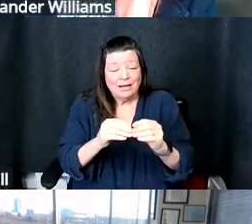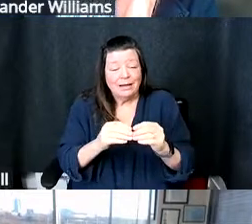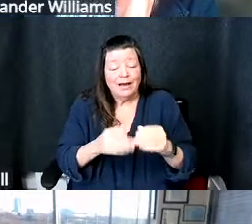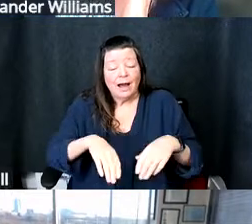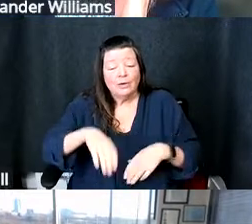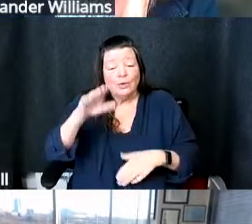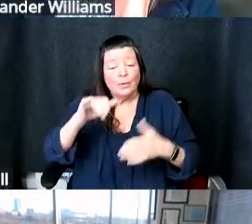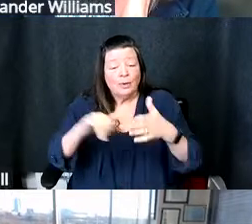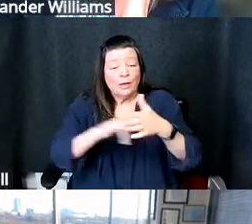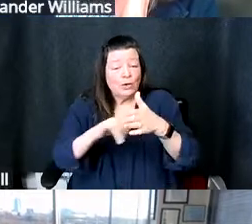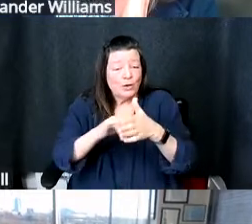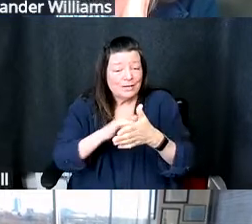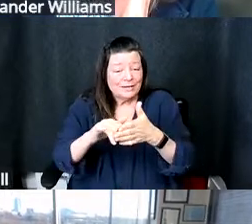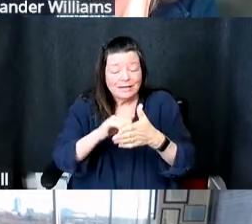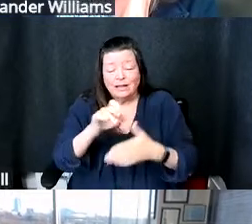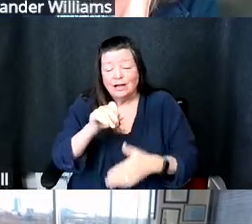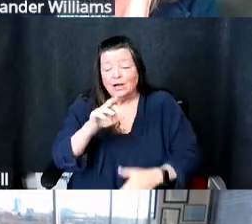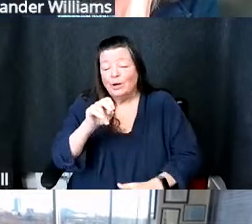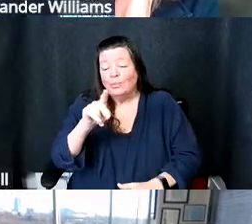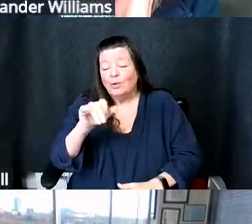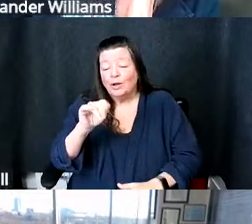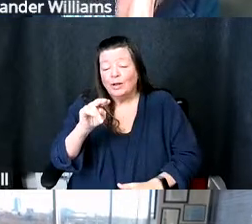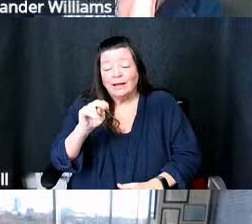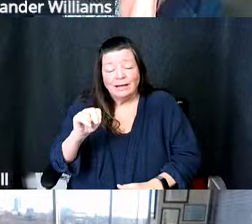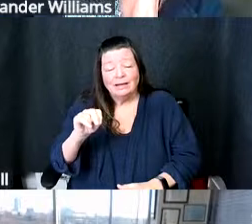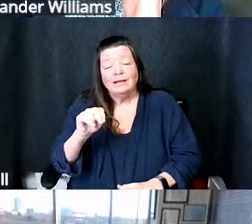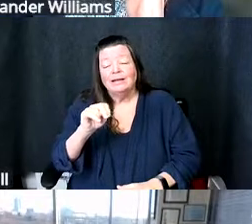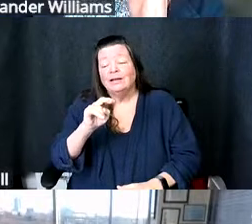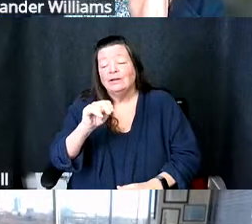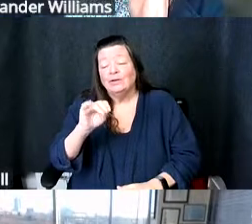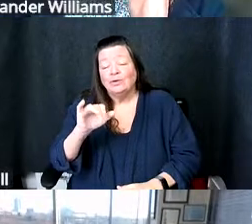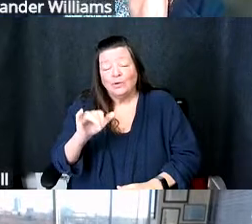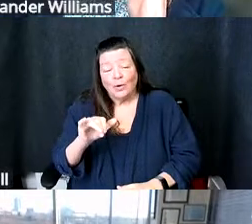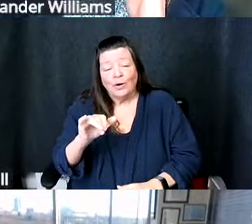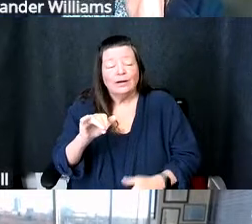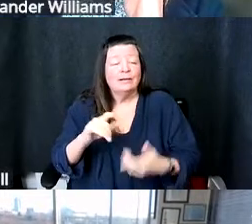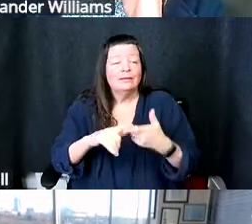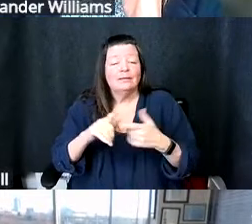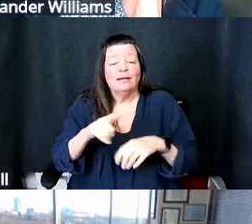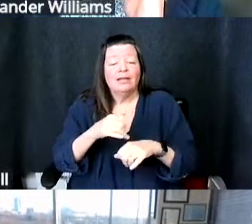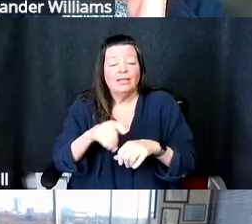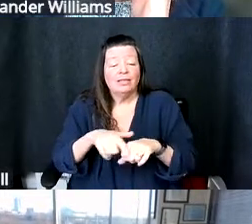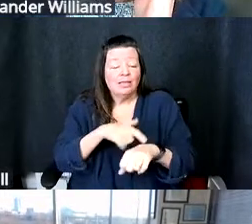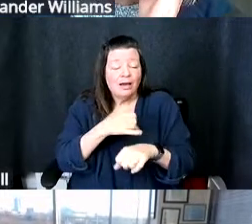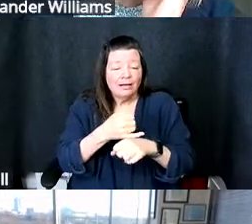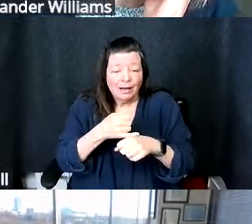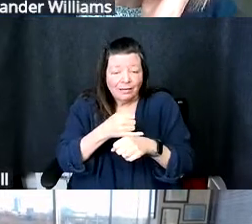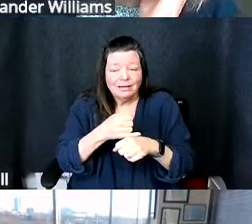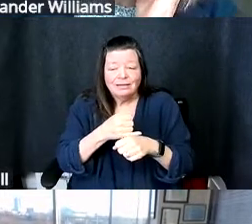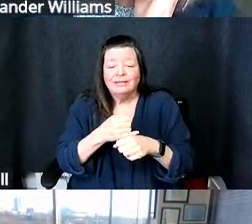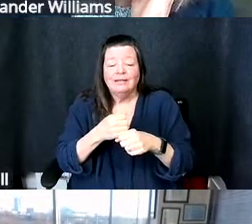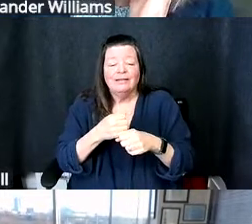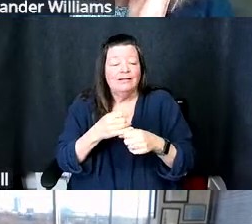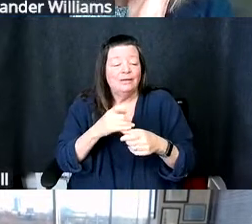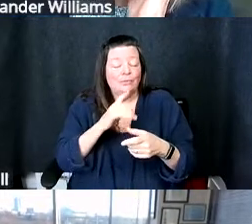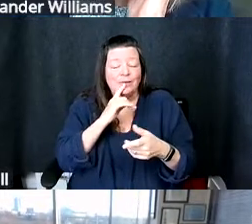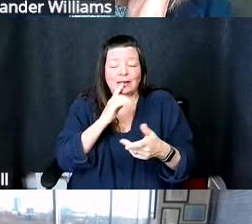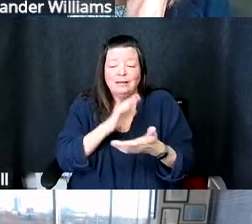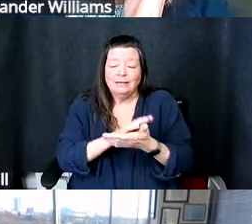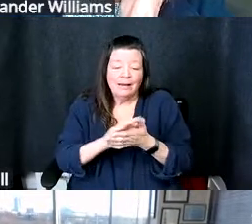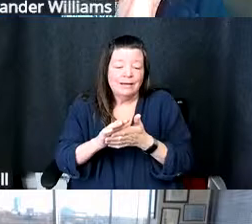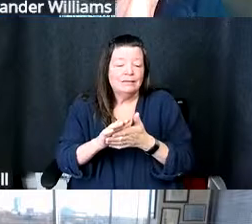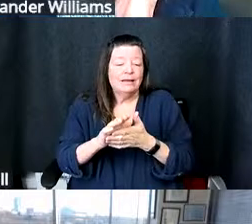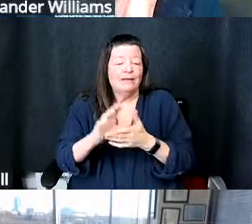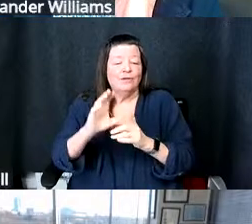City area, Brooklyn, Long Island, North Jersey. Just the proximity to the arts, the culture, the music, the theater.